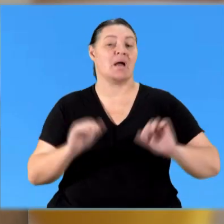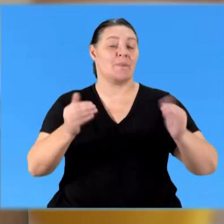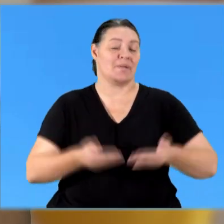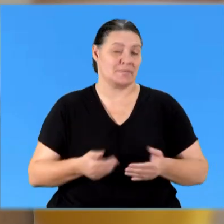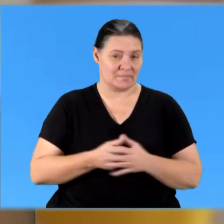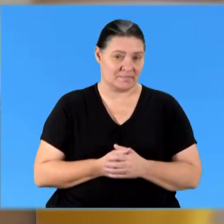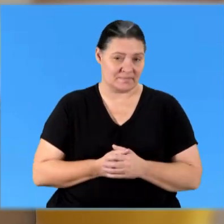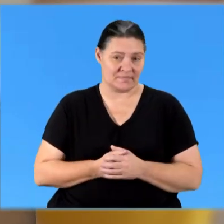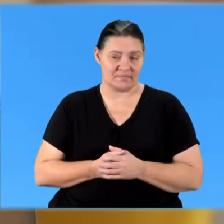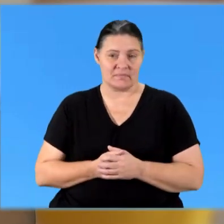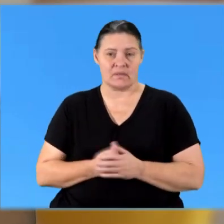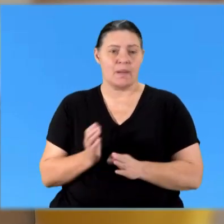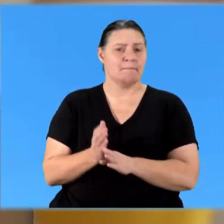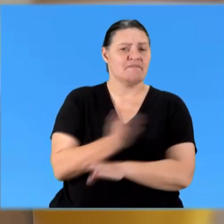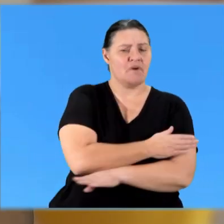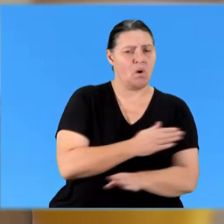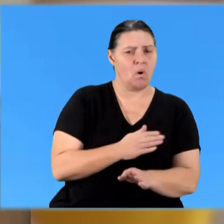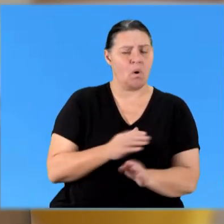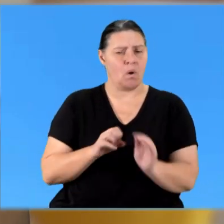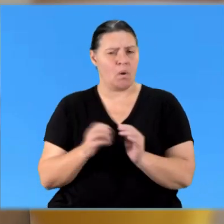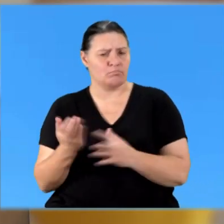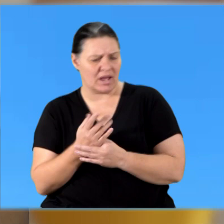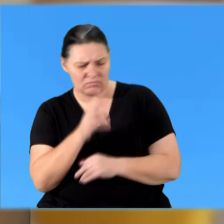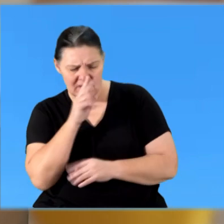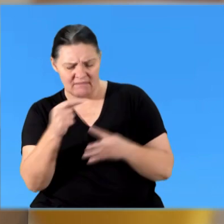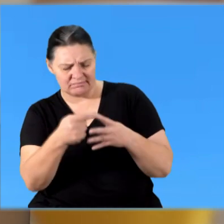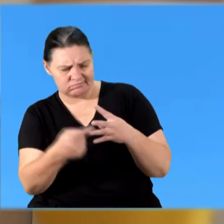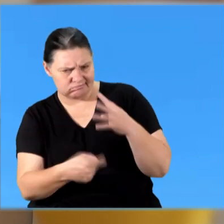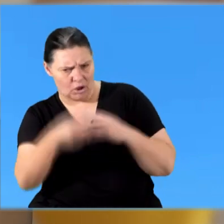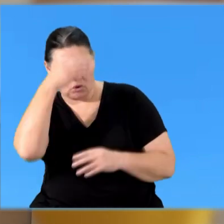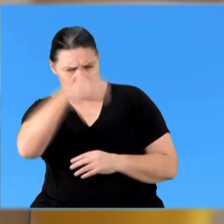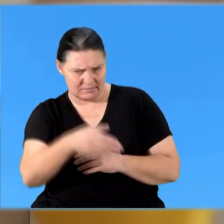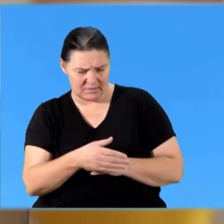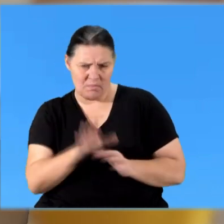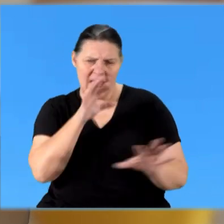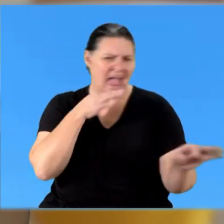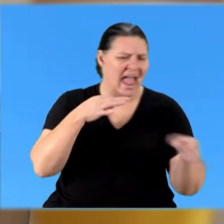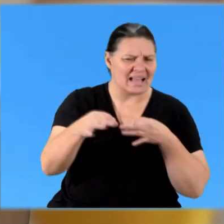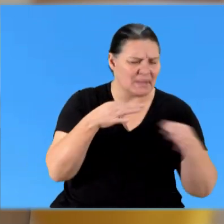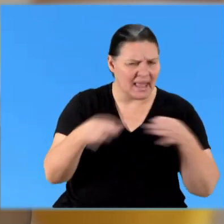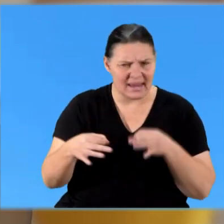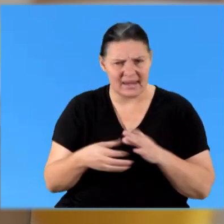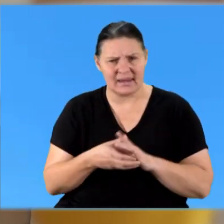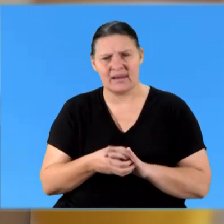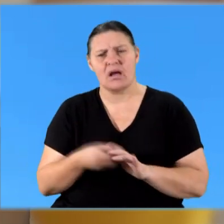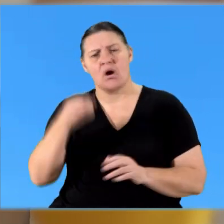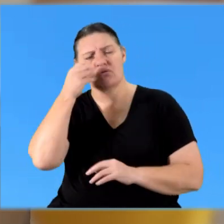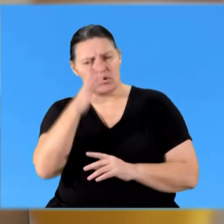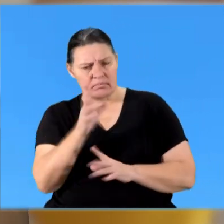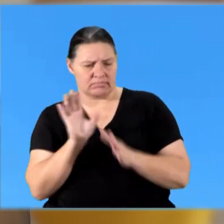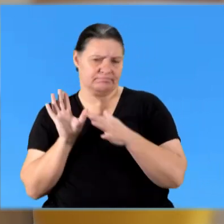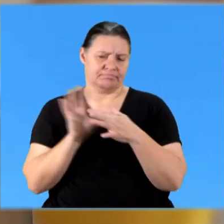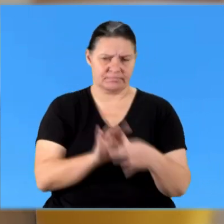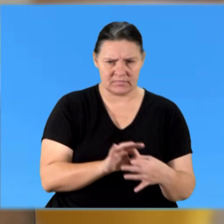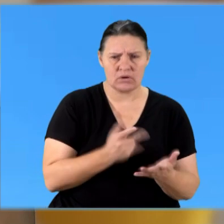Welcome back, dear learners. Before the ad break, we defined a number of concepts and we explained a number of concepts